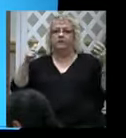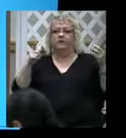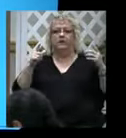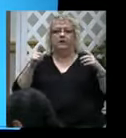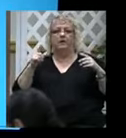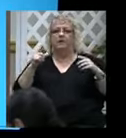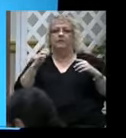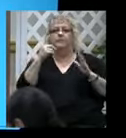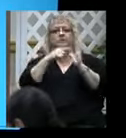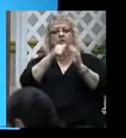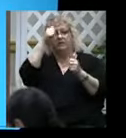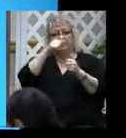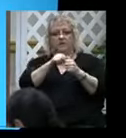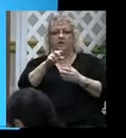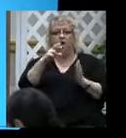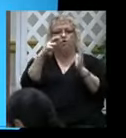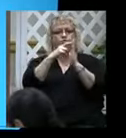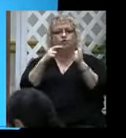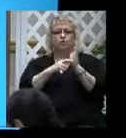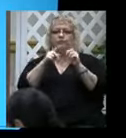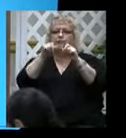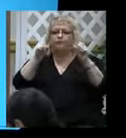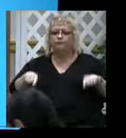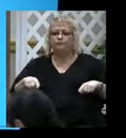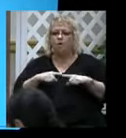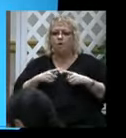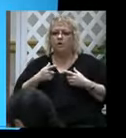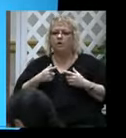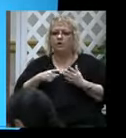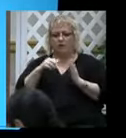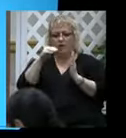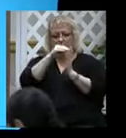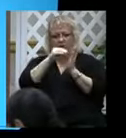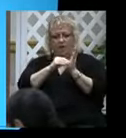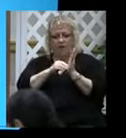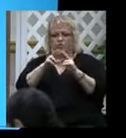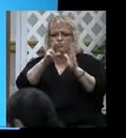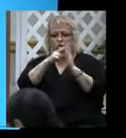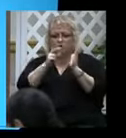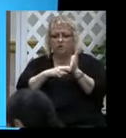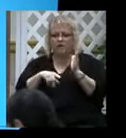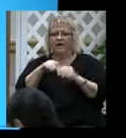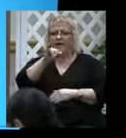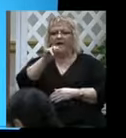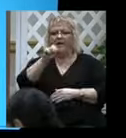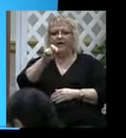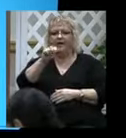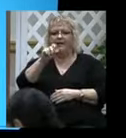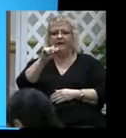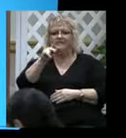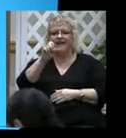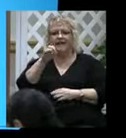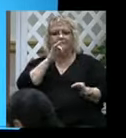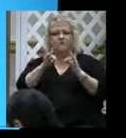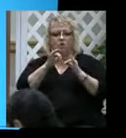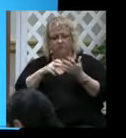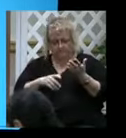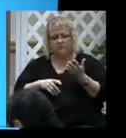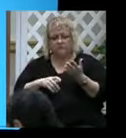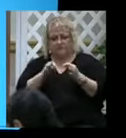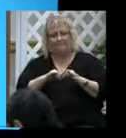back to my example of an enrollment or a registration form, like someone needs to complete an input form or an intake form, that's something you may want to consider